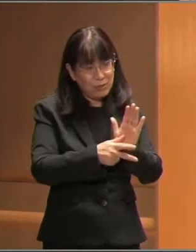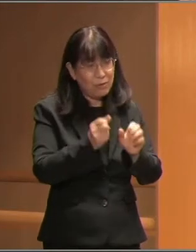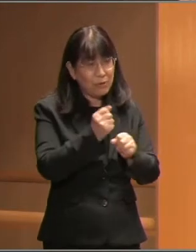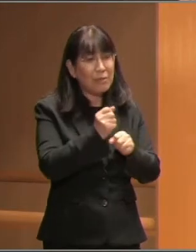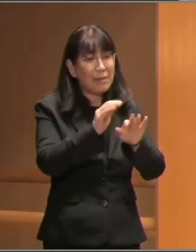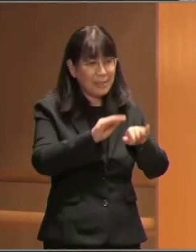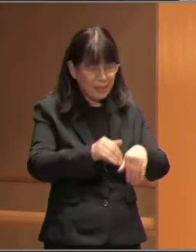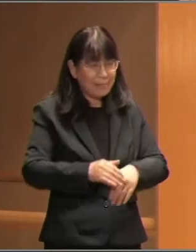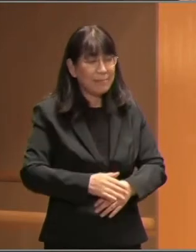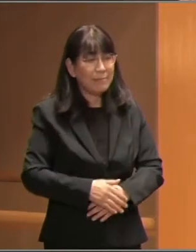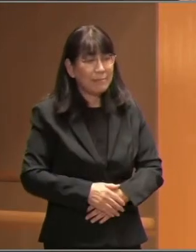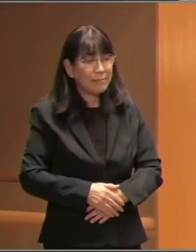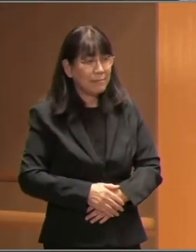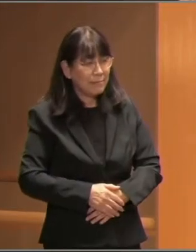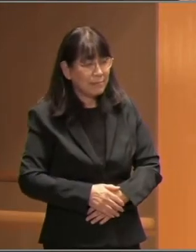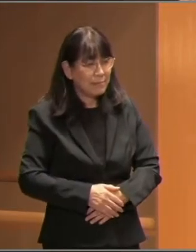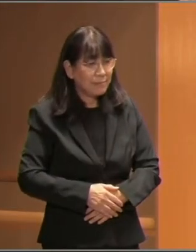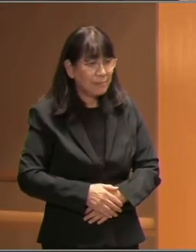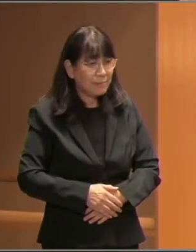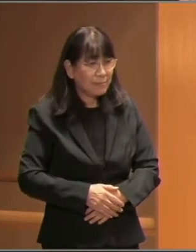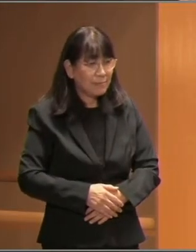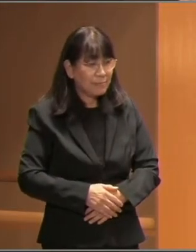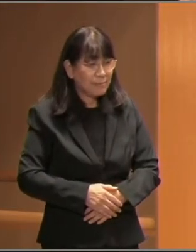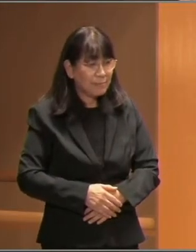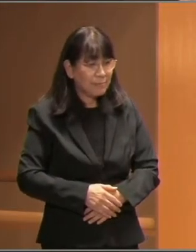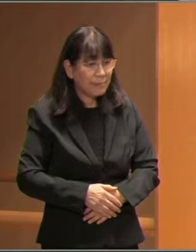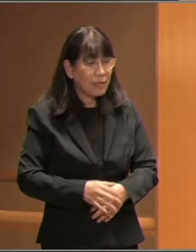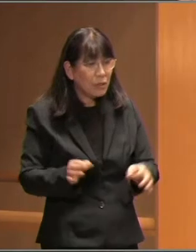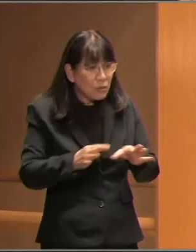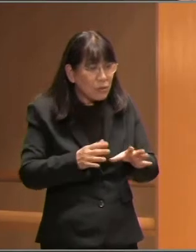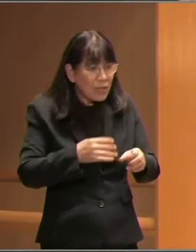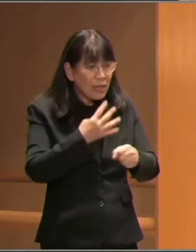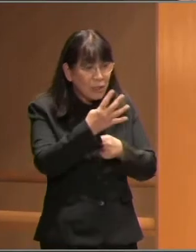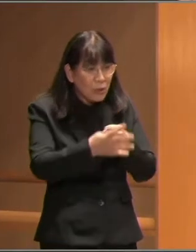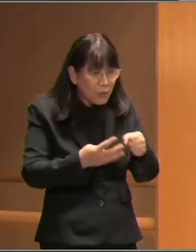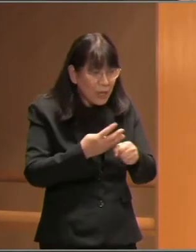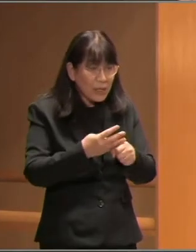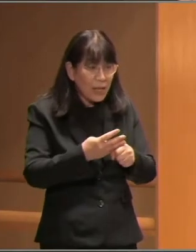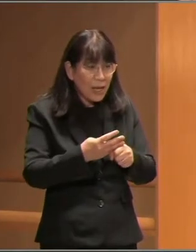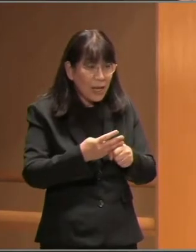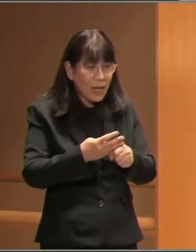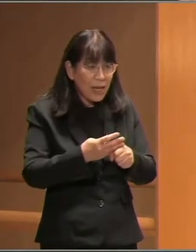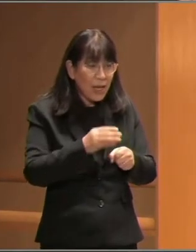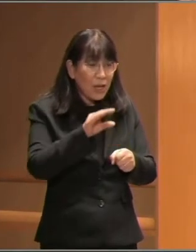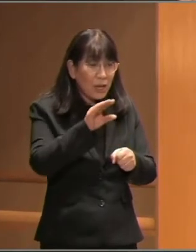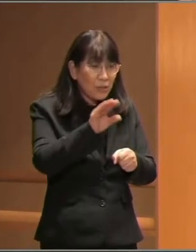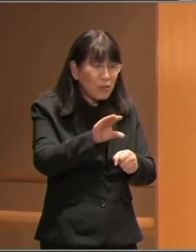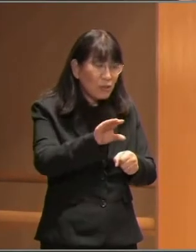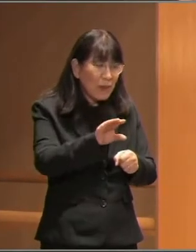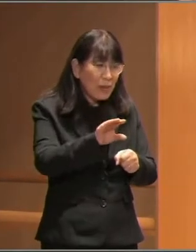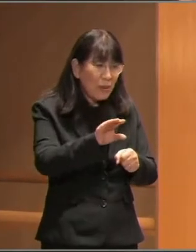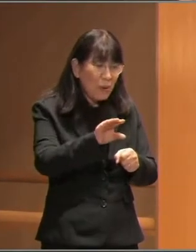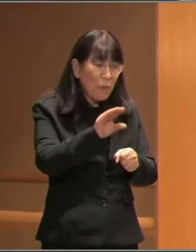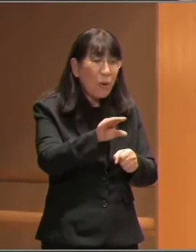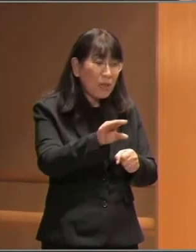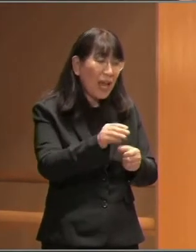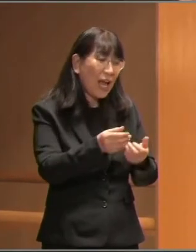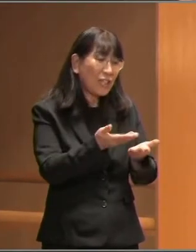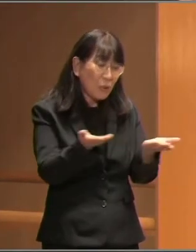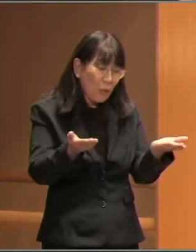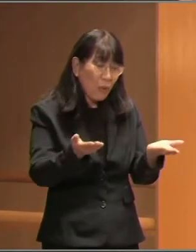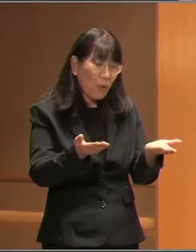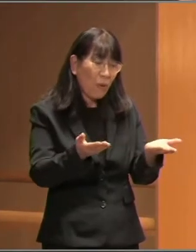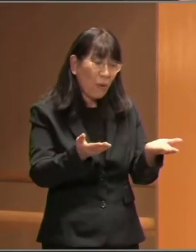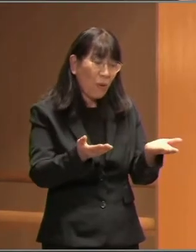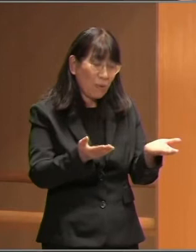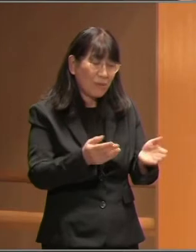Tokyo Motor Show. So we were in line with the schedule. So actually, I was concerned that